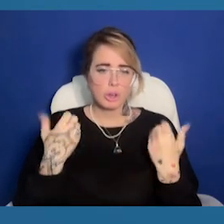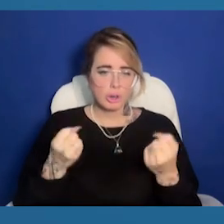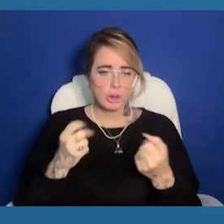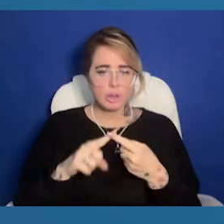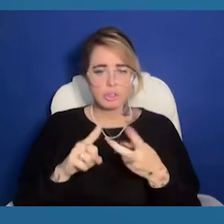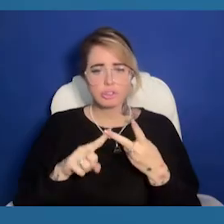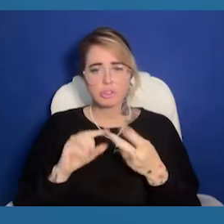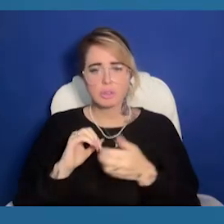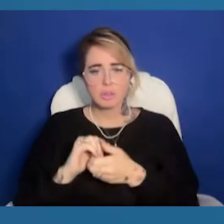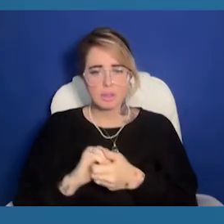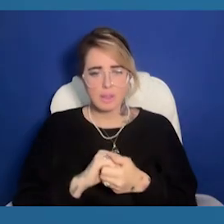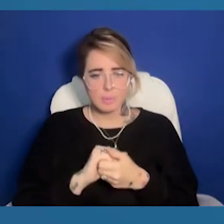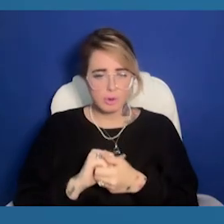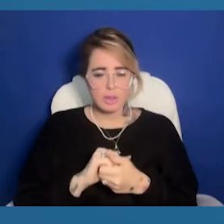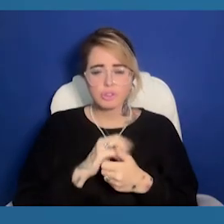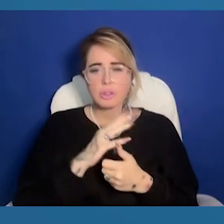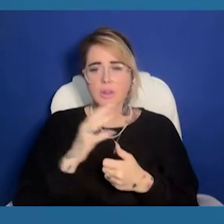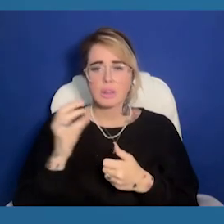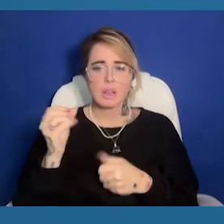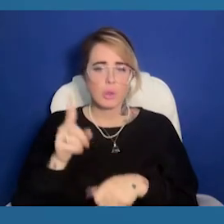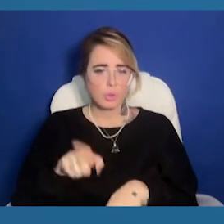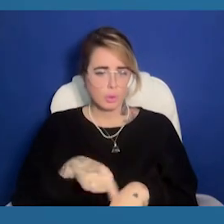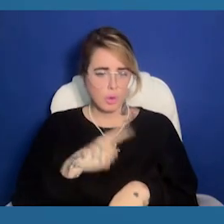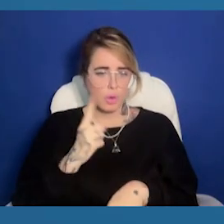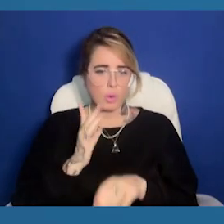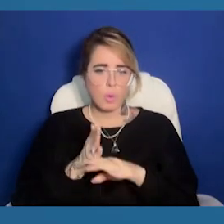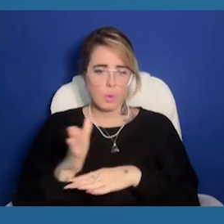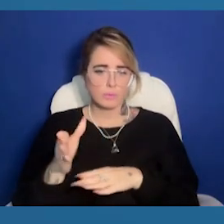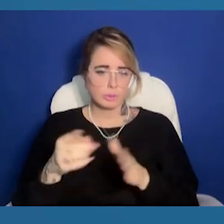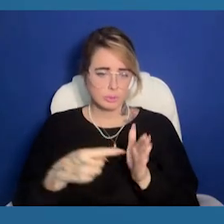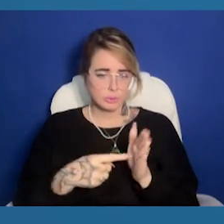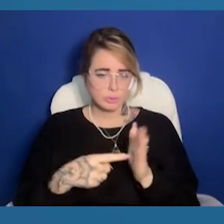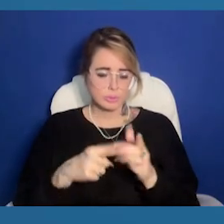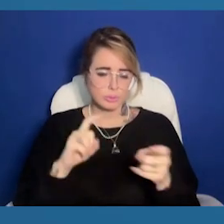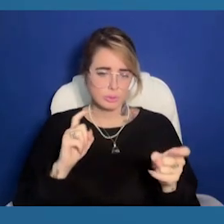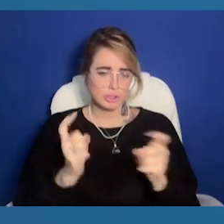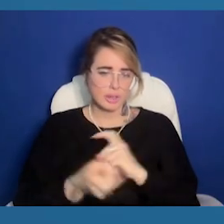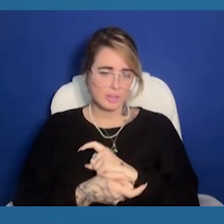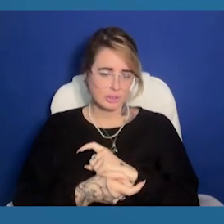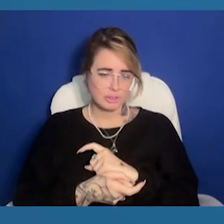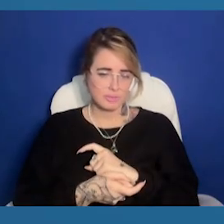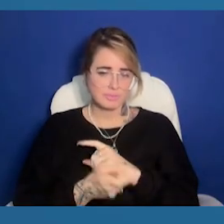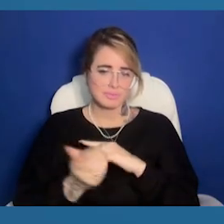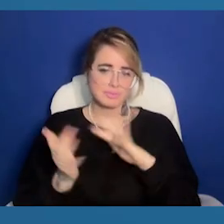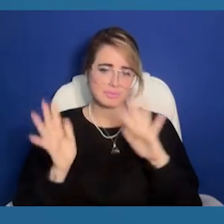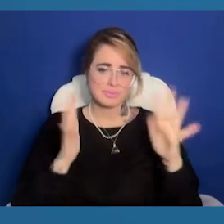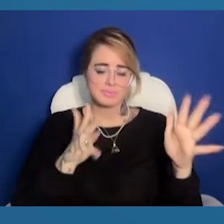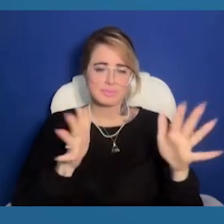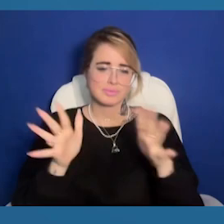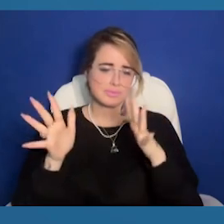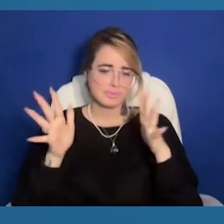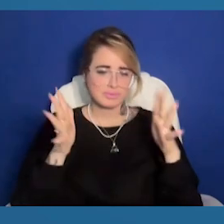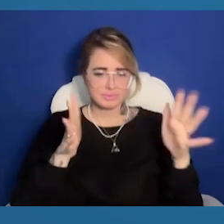collaboration, and long overdue change.